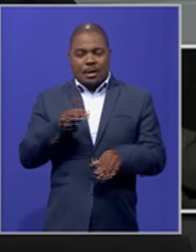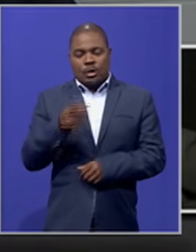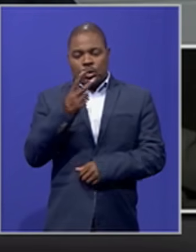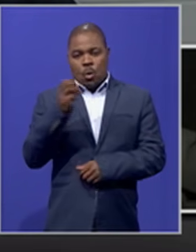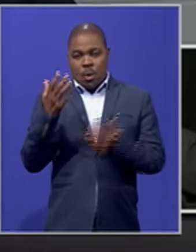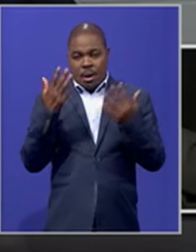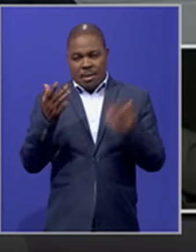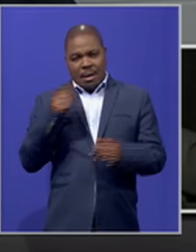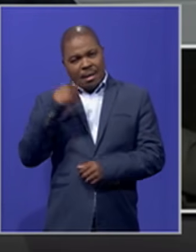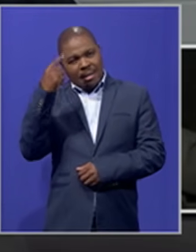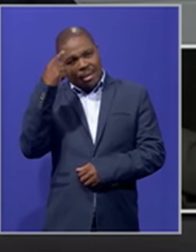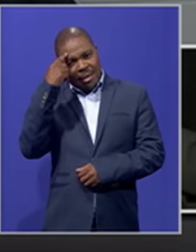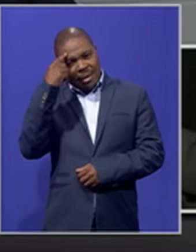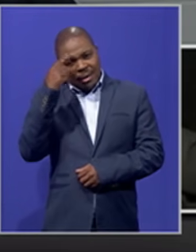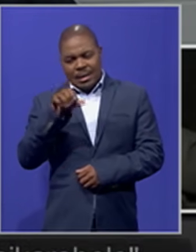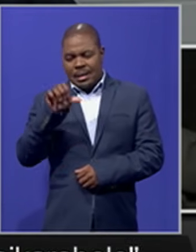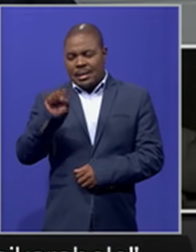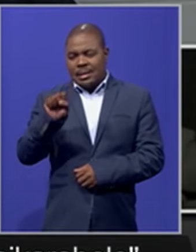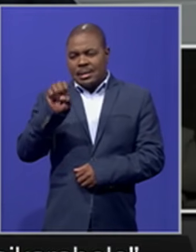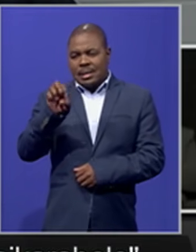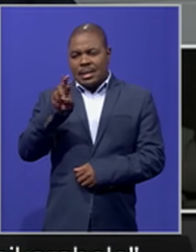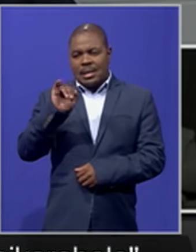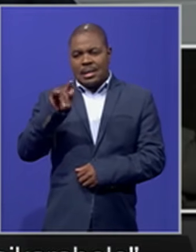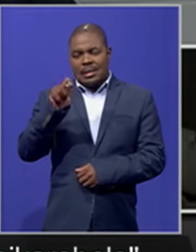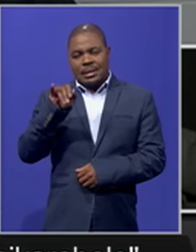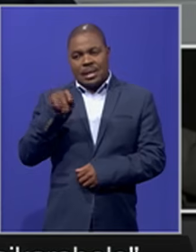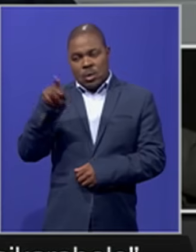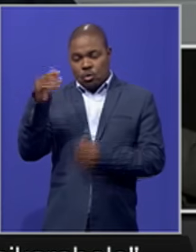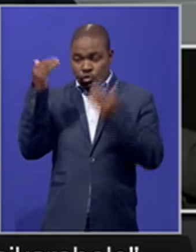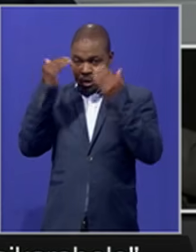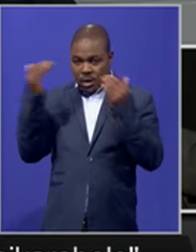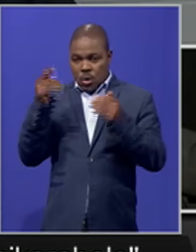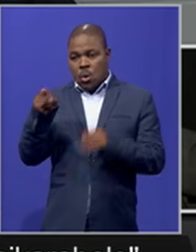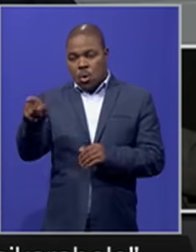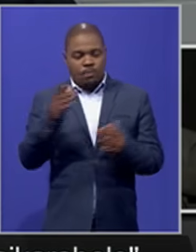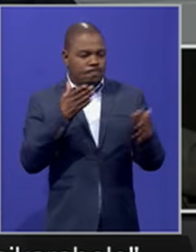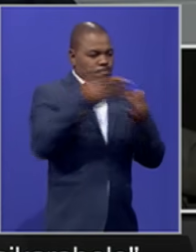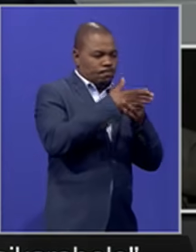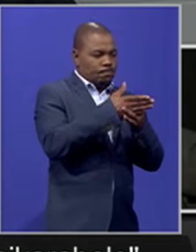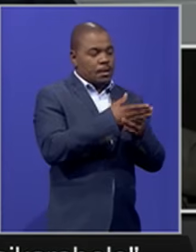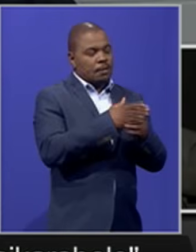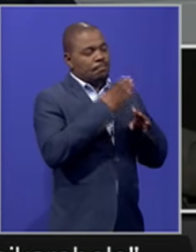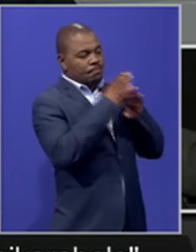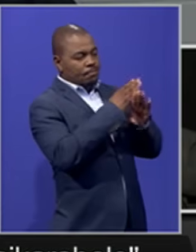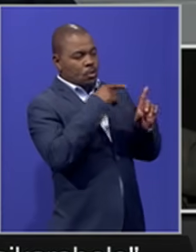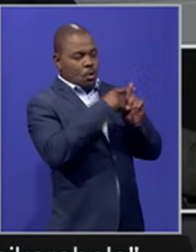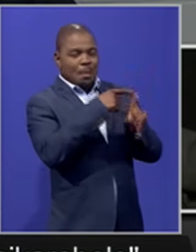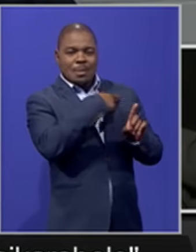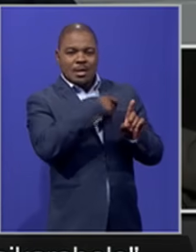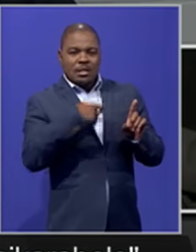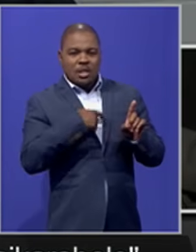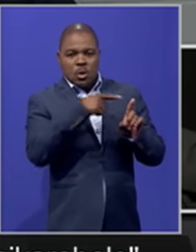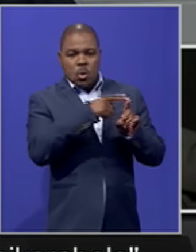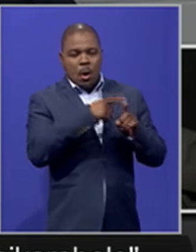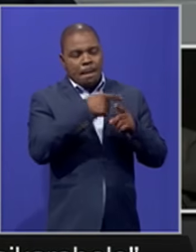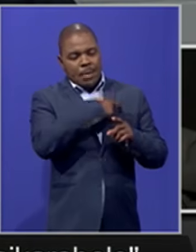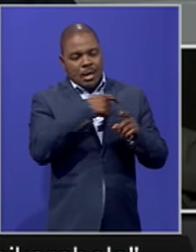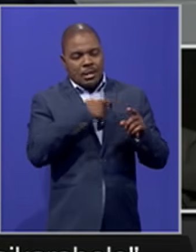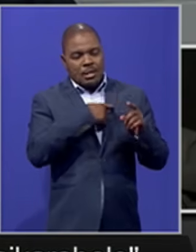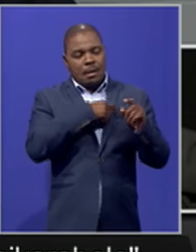2009, I think it was Judge Siriti who granted an interdict and prevented the president from using his